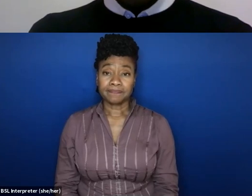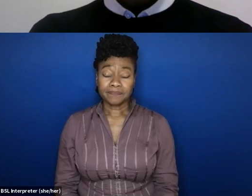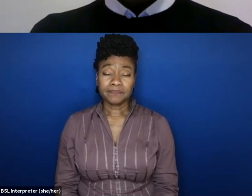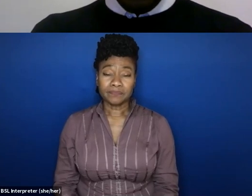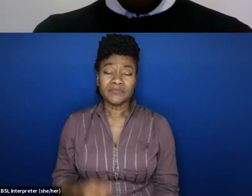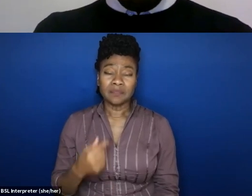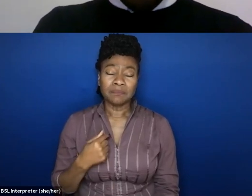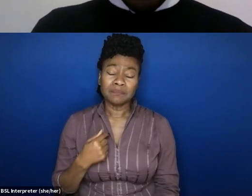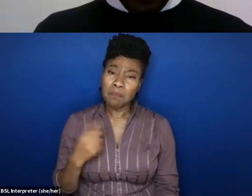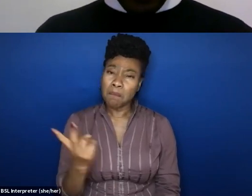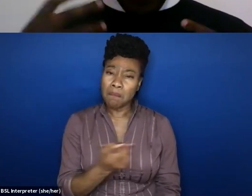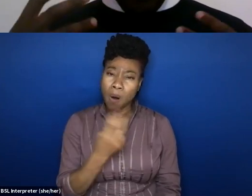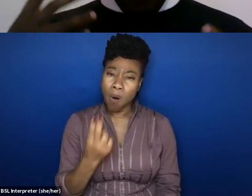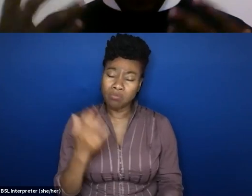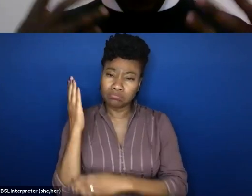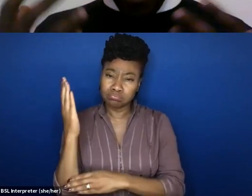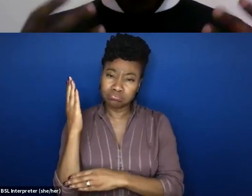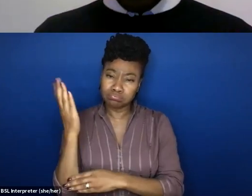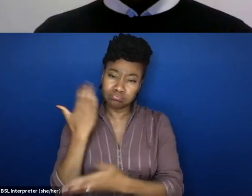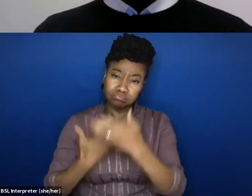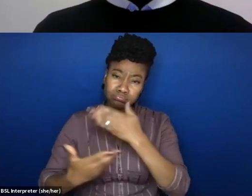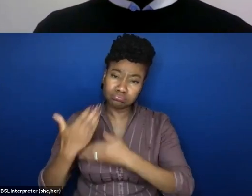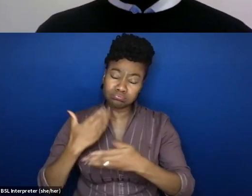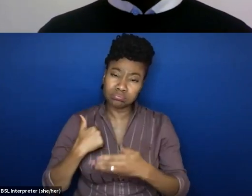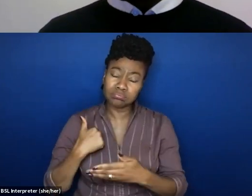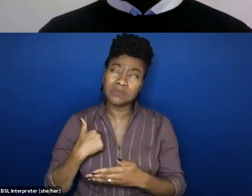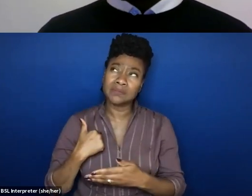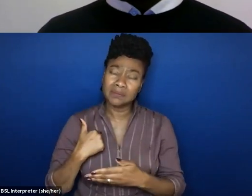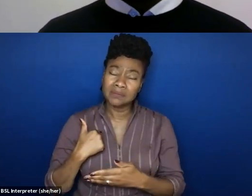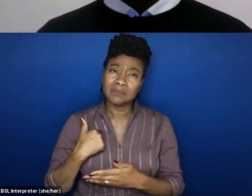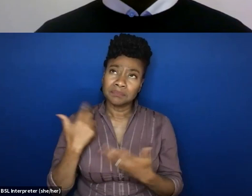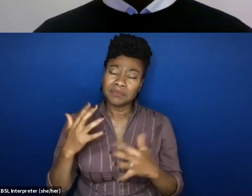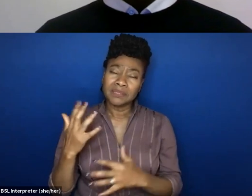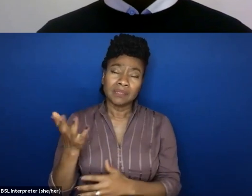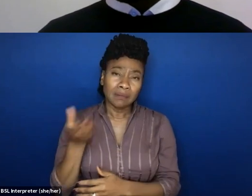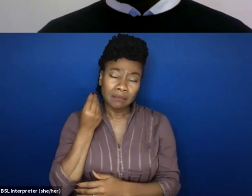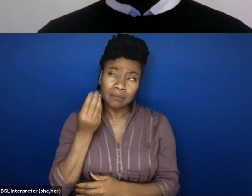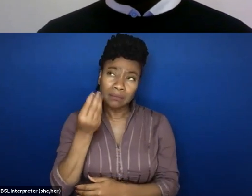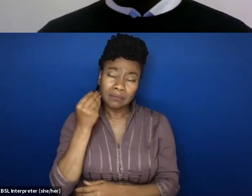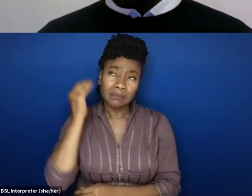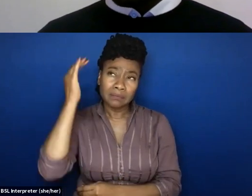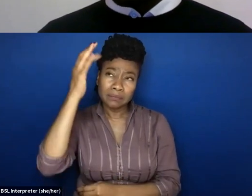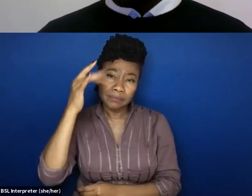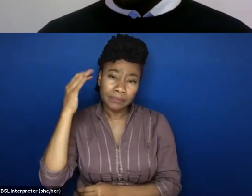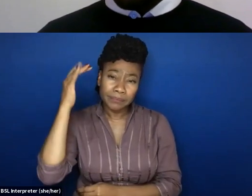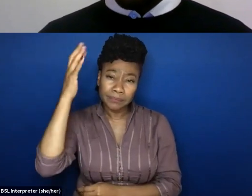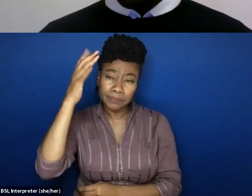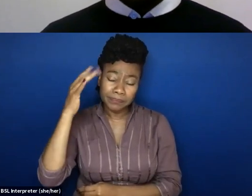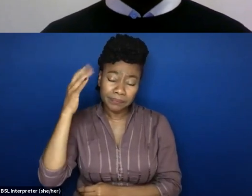one of the things that is kind of reverberating around my head is this notion of kind